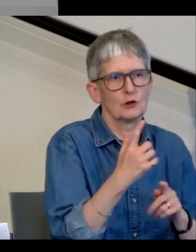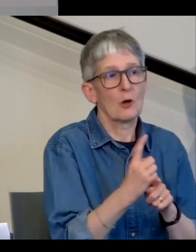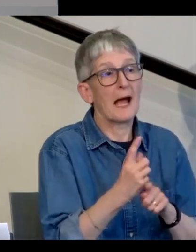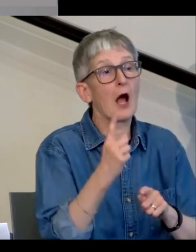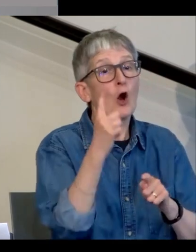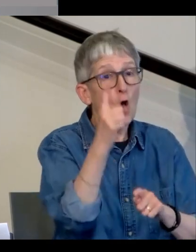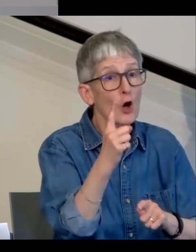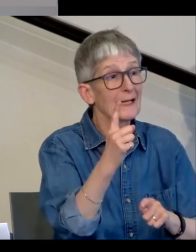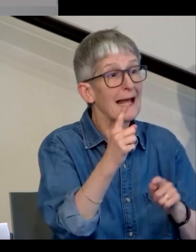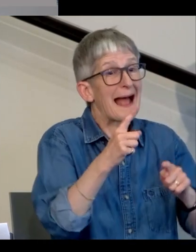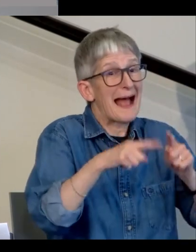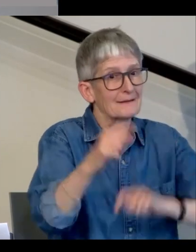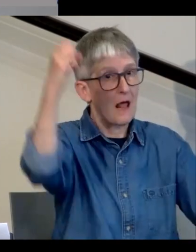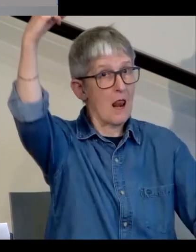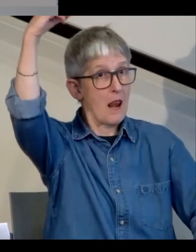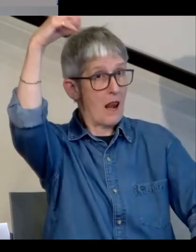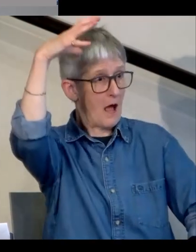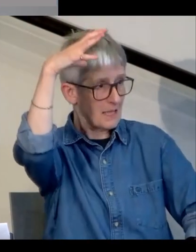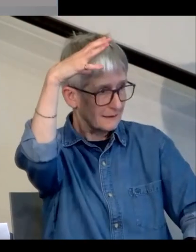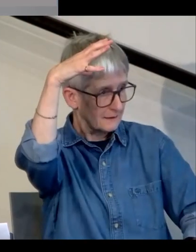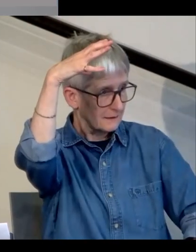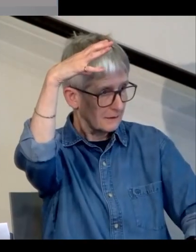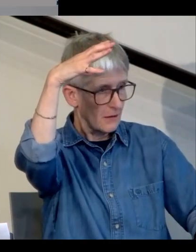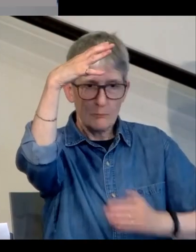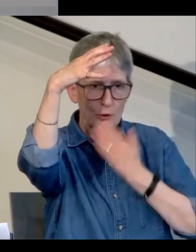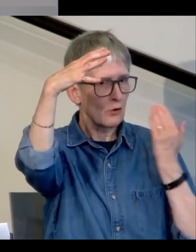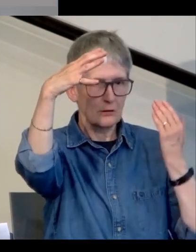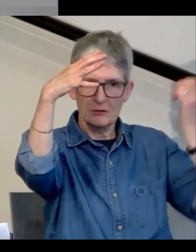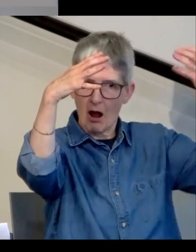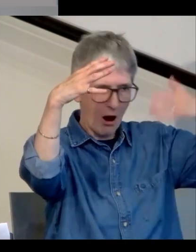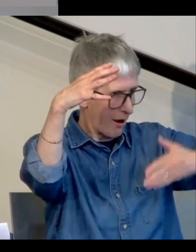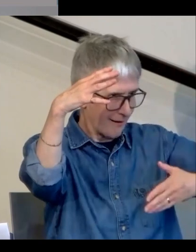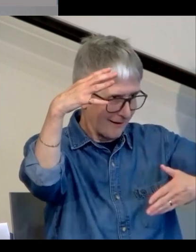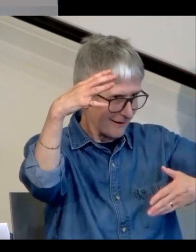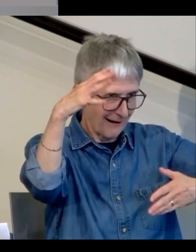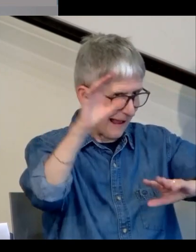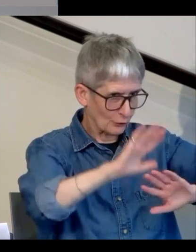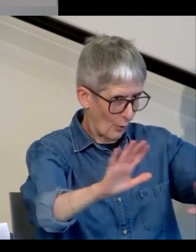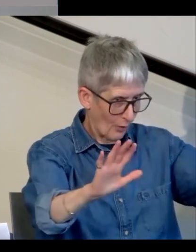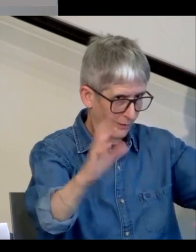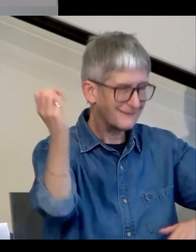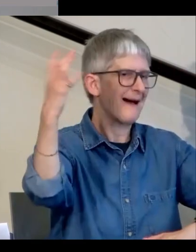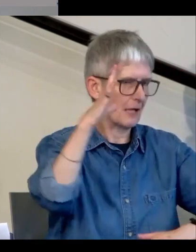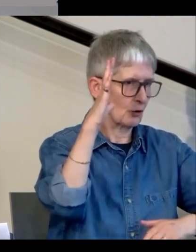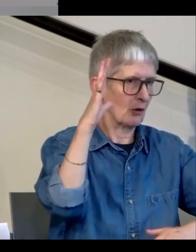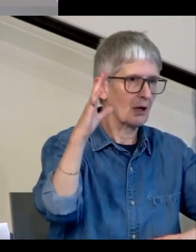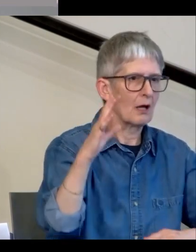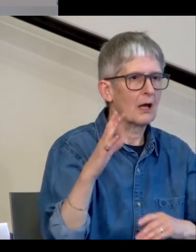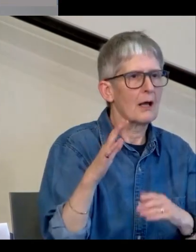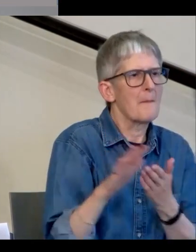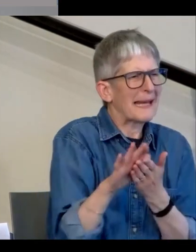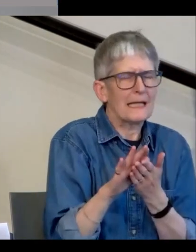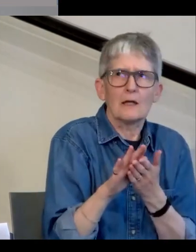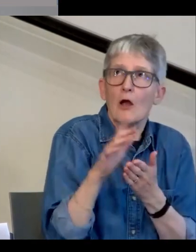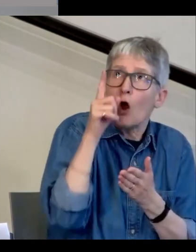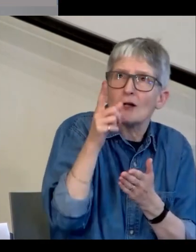In him there is no darkness at all. And Nick helped us recognize that this means God is